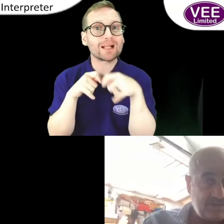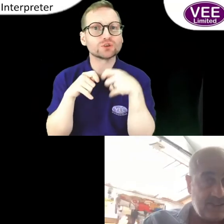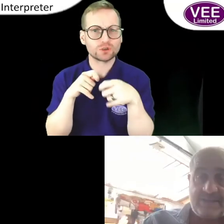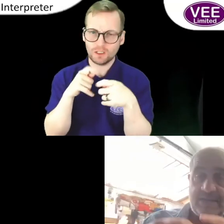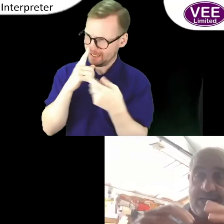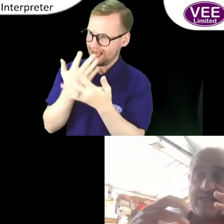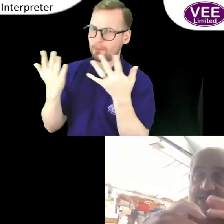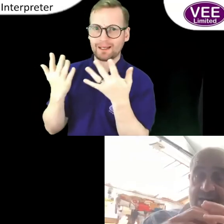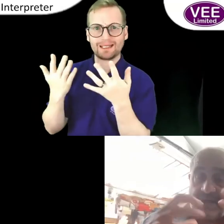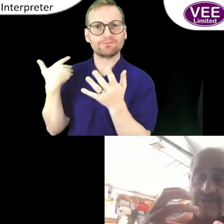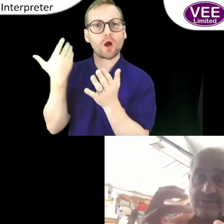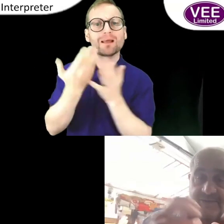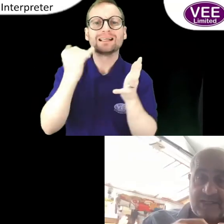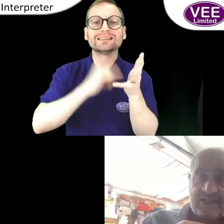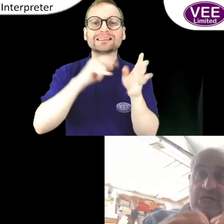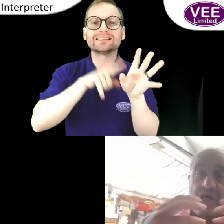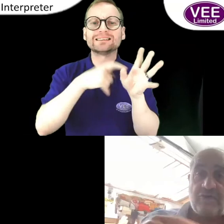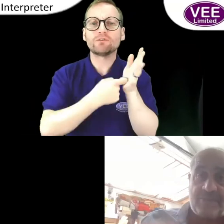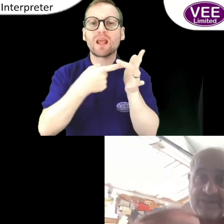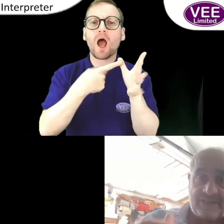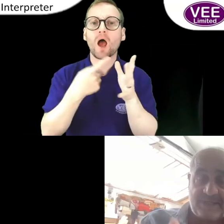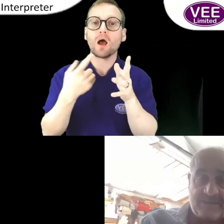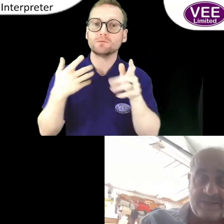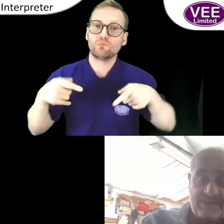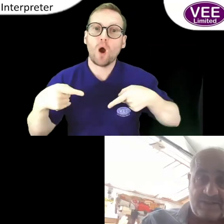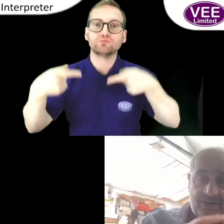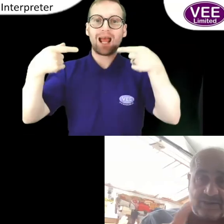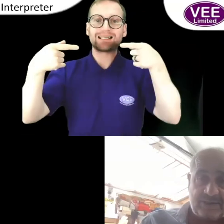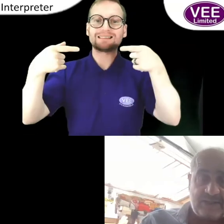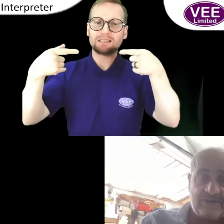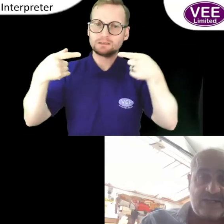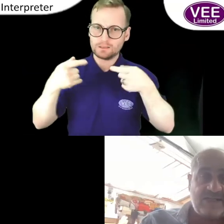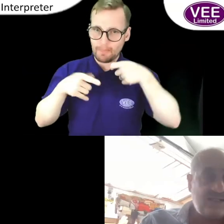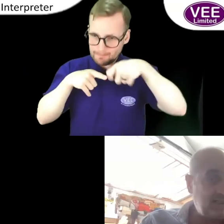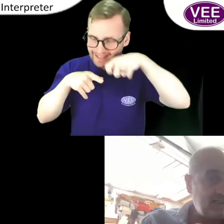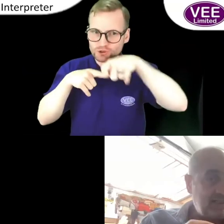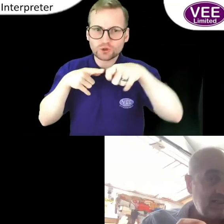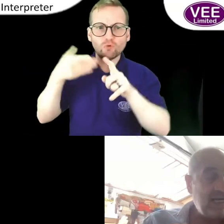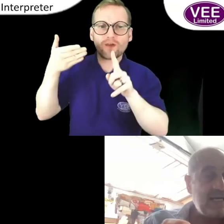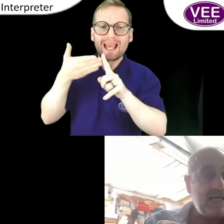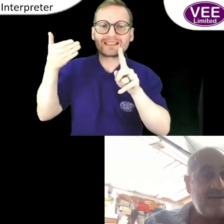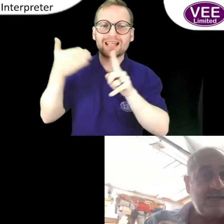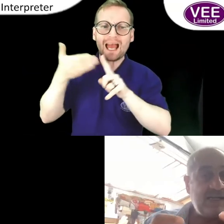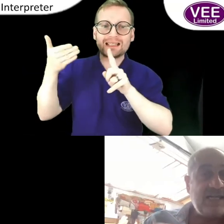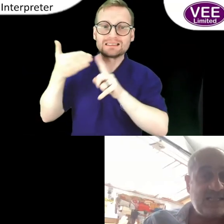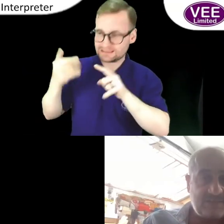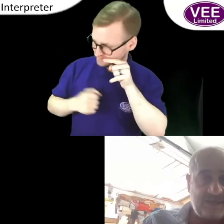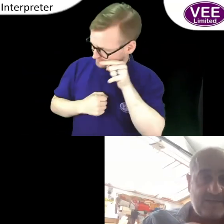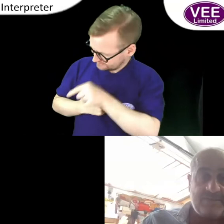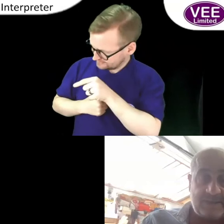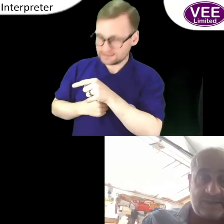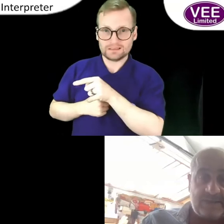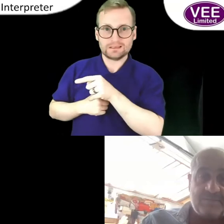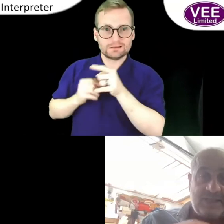Syrian uprising, and the amount, if you like, of matches being burned, you could recognize that is a nest